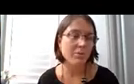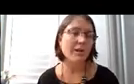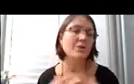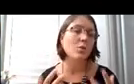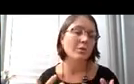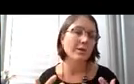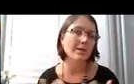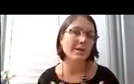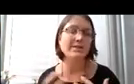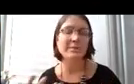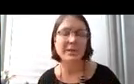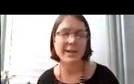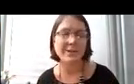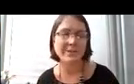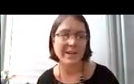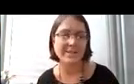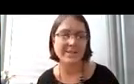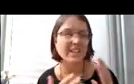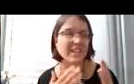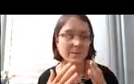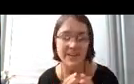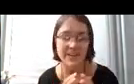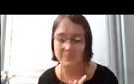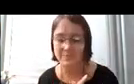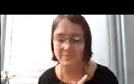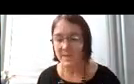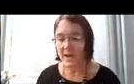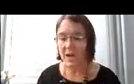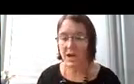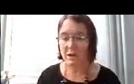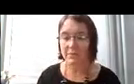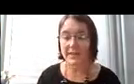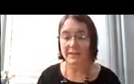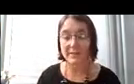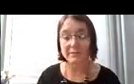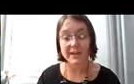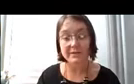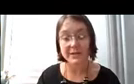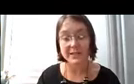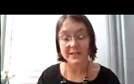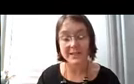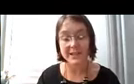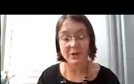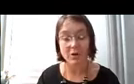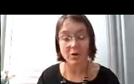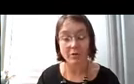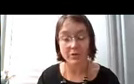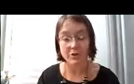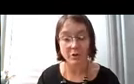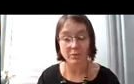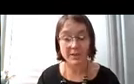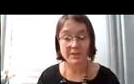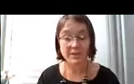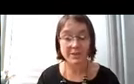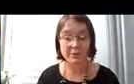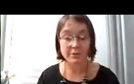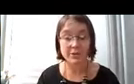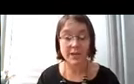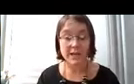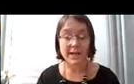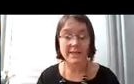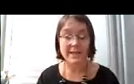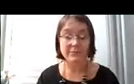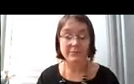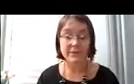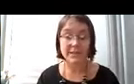that job, and 1 point if somebody else has. So it's a little bit of a game. They'll spend 5 minutes thinking of job